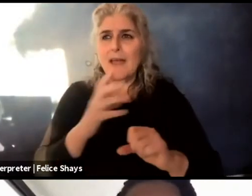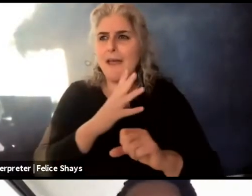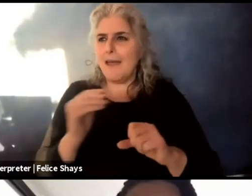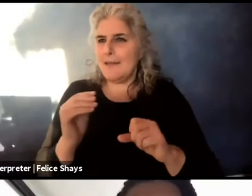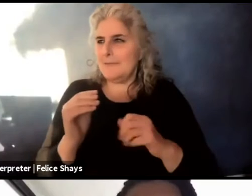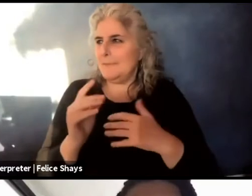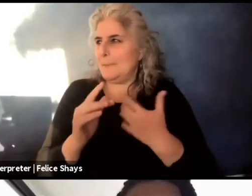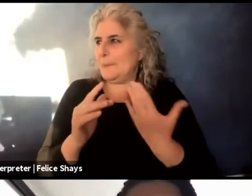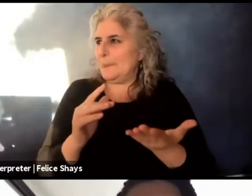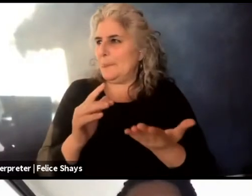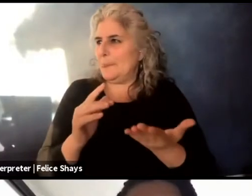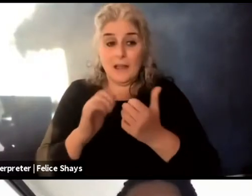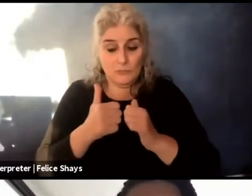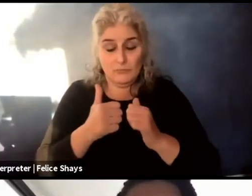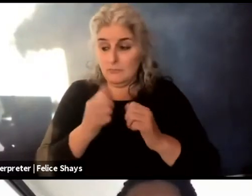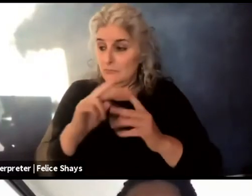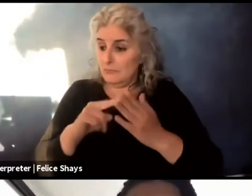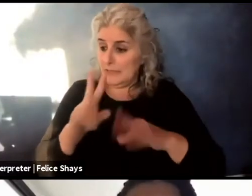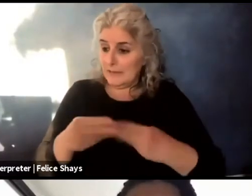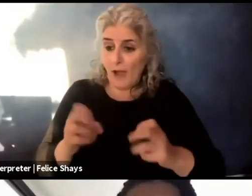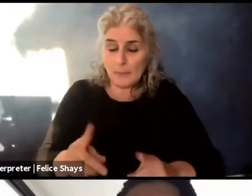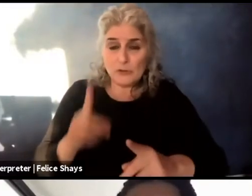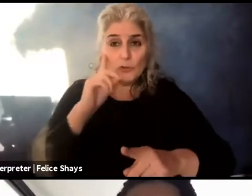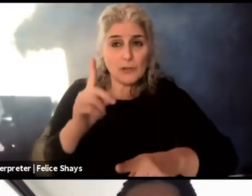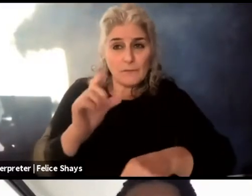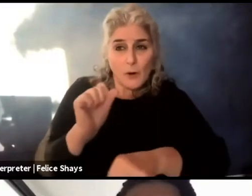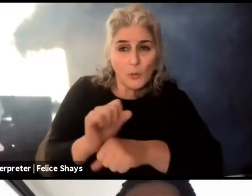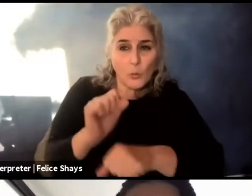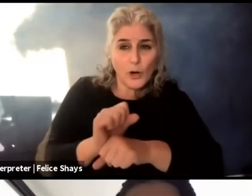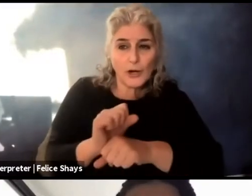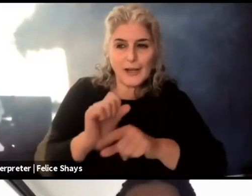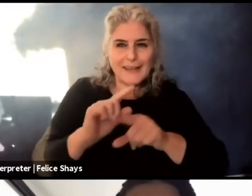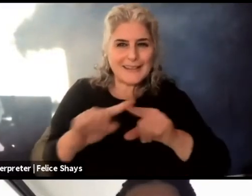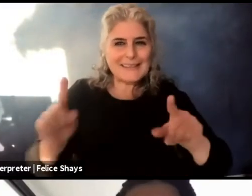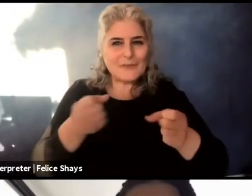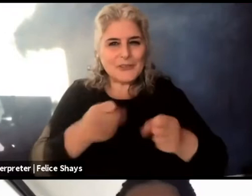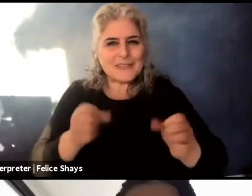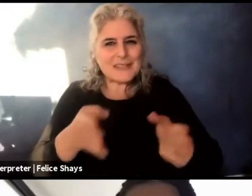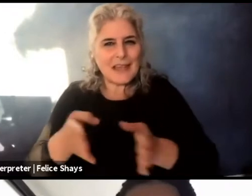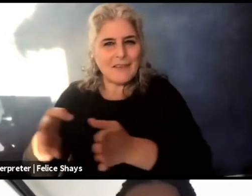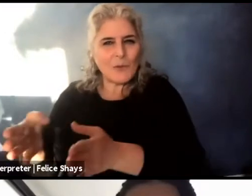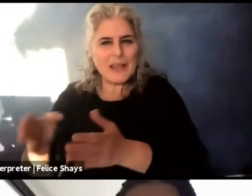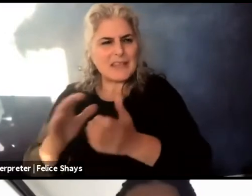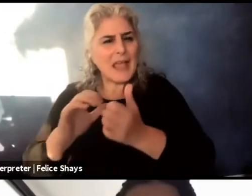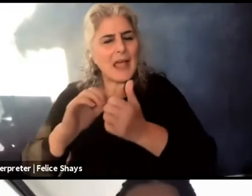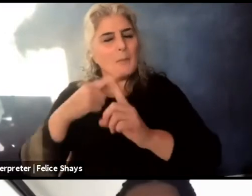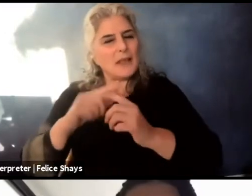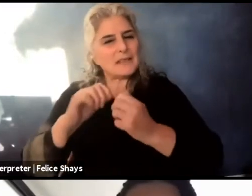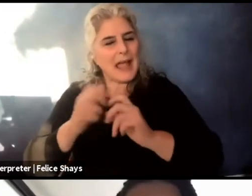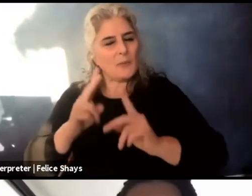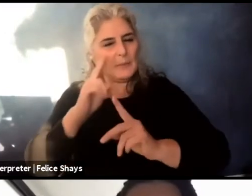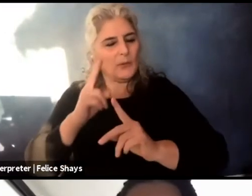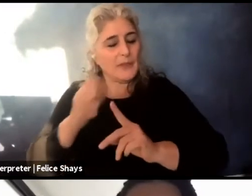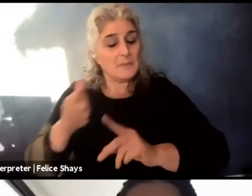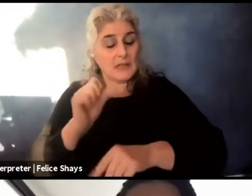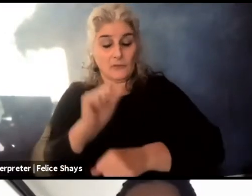to practice your trade in safe ways and ways that are the most empowering to folks within